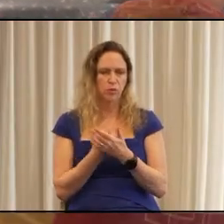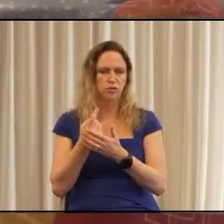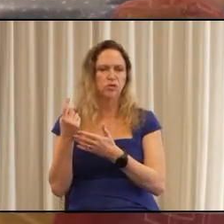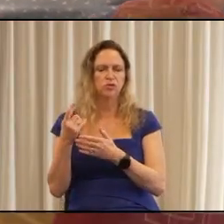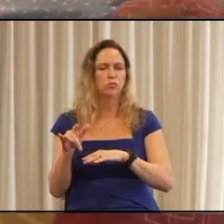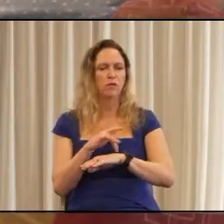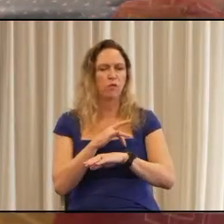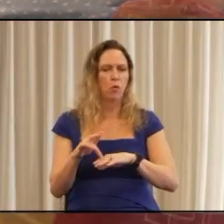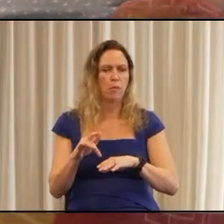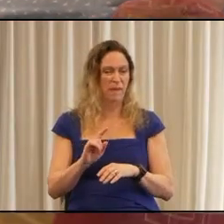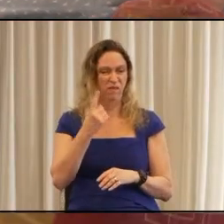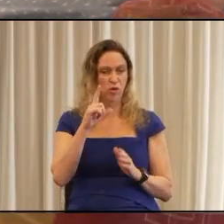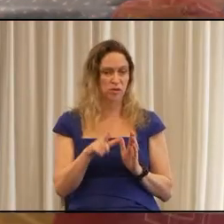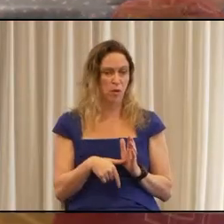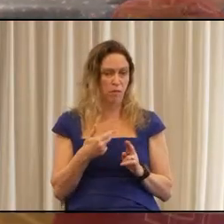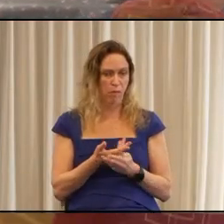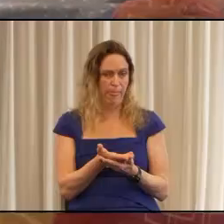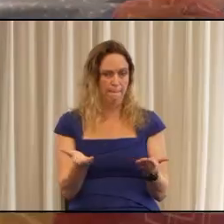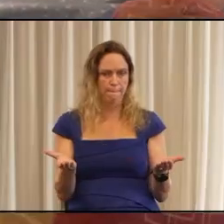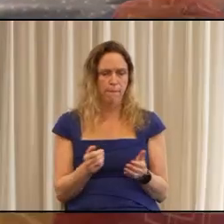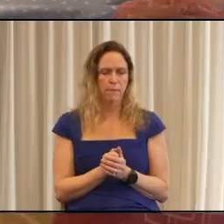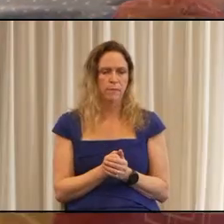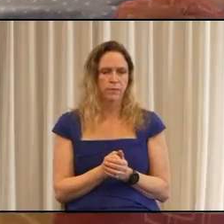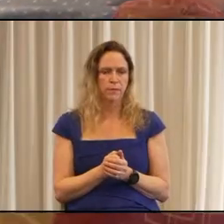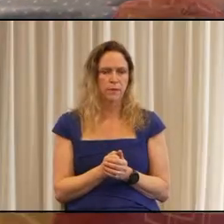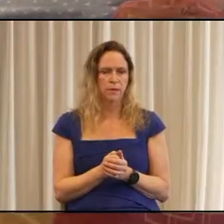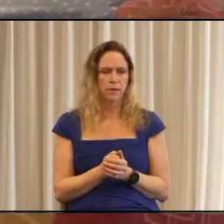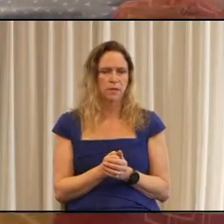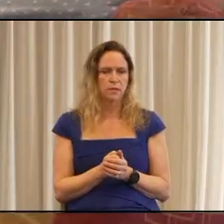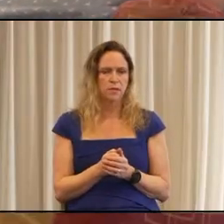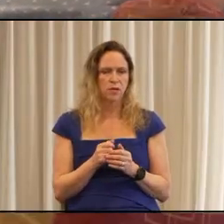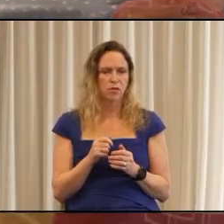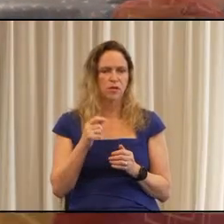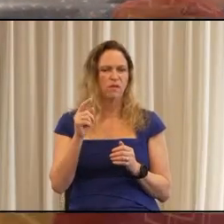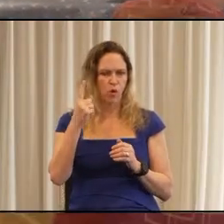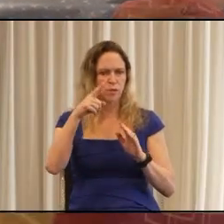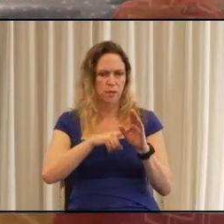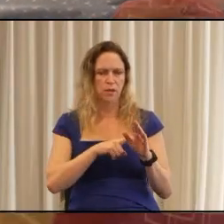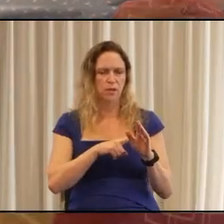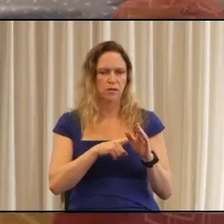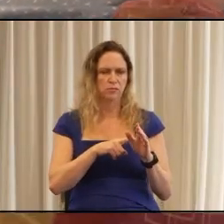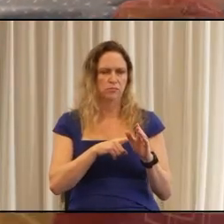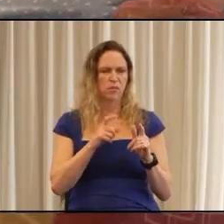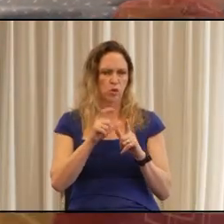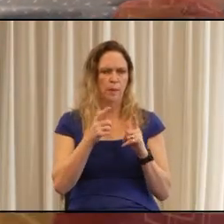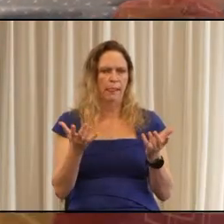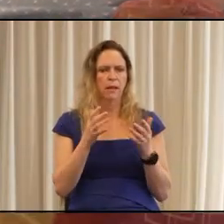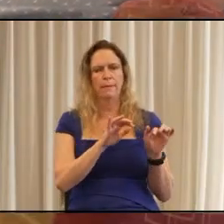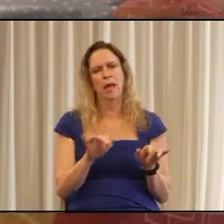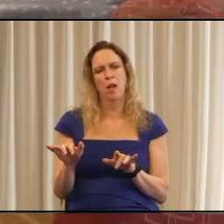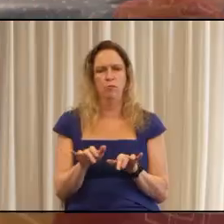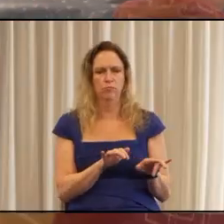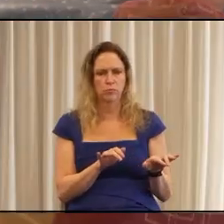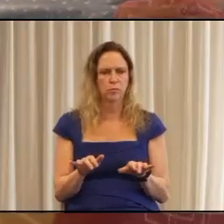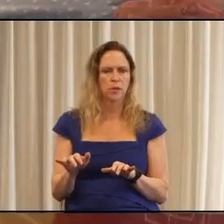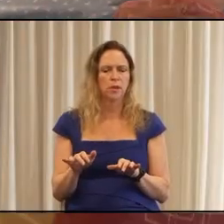had those opportunities. And so so we did the piano the first year, but basically because I'm looking